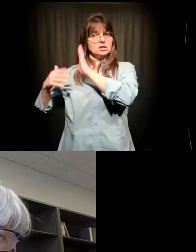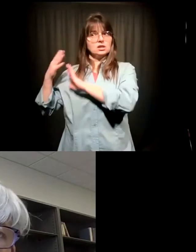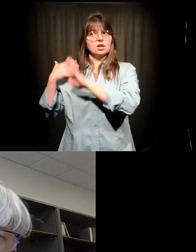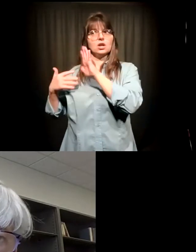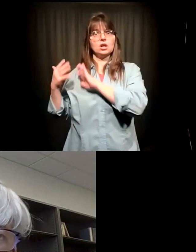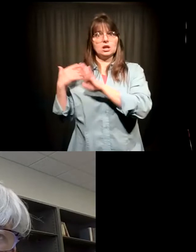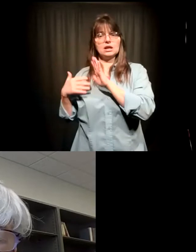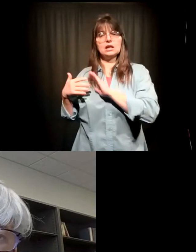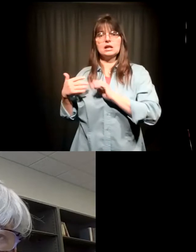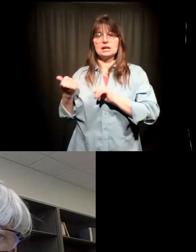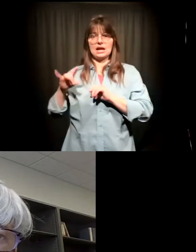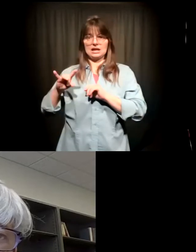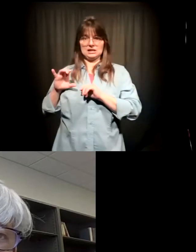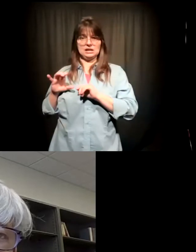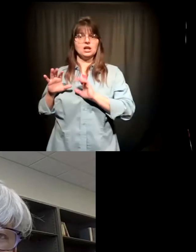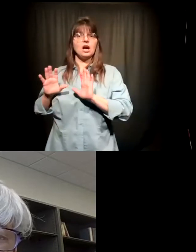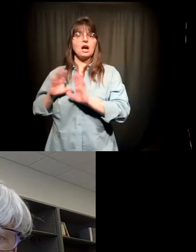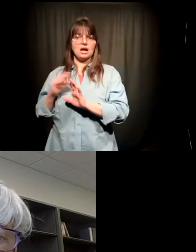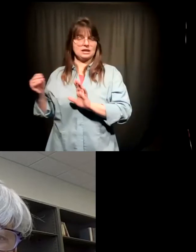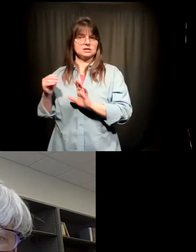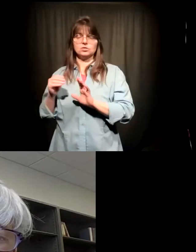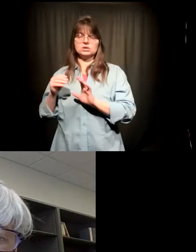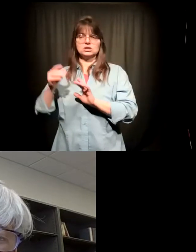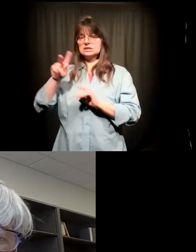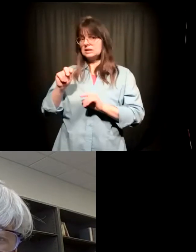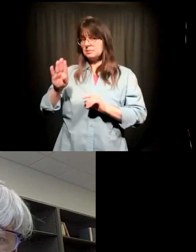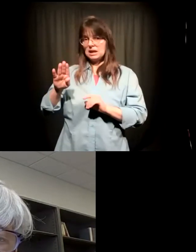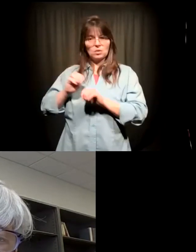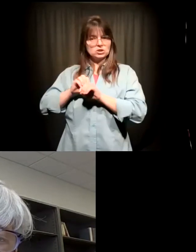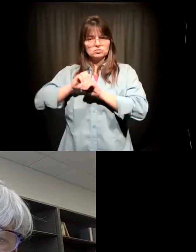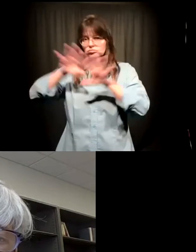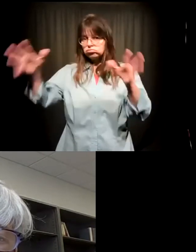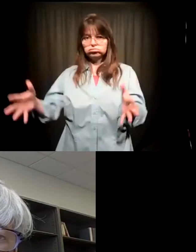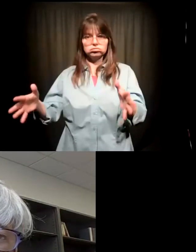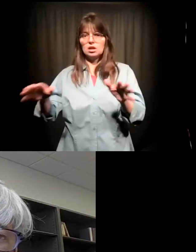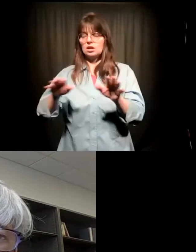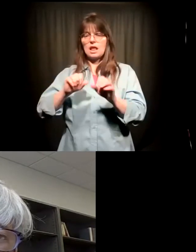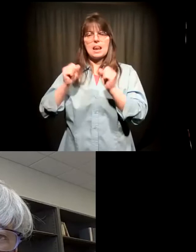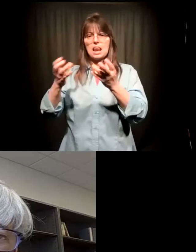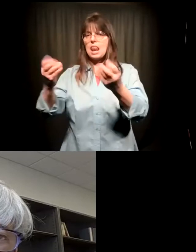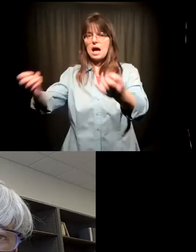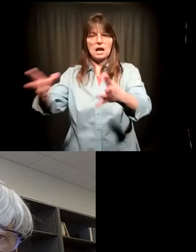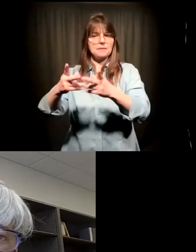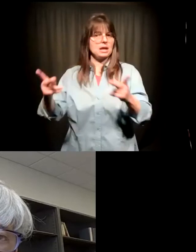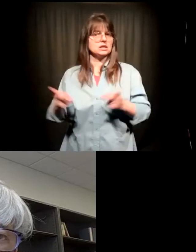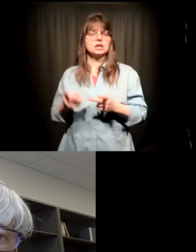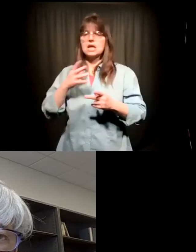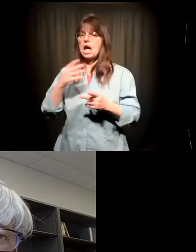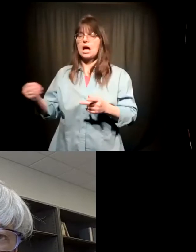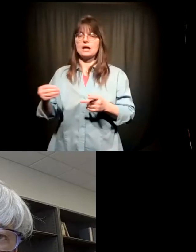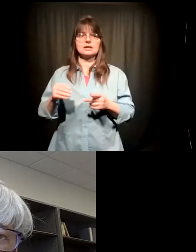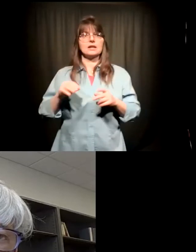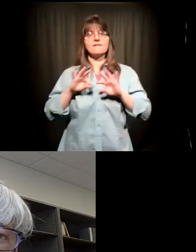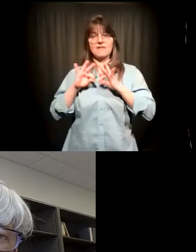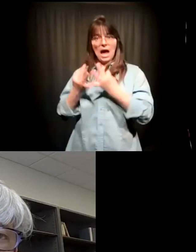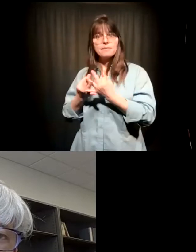tearing through London, tearing through a lot of places. And so the family, in order to save Bell's